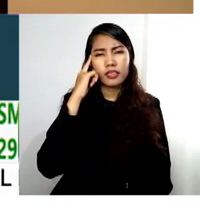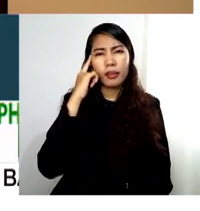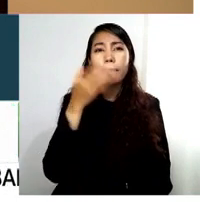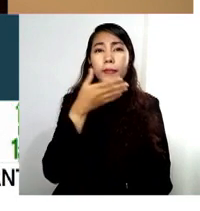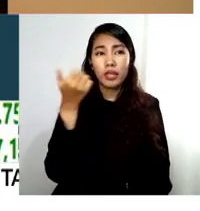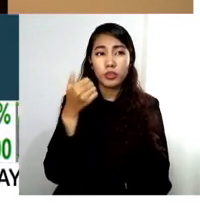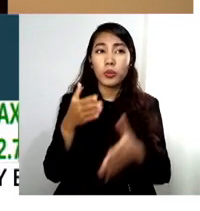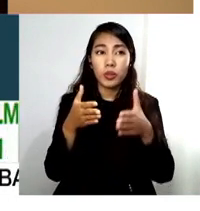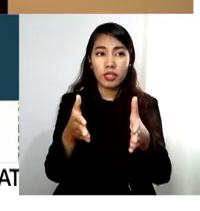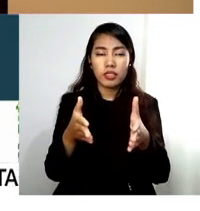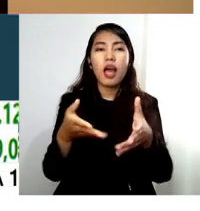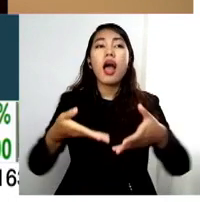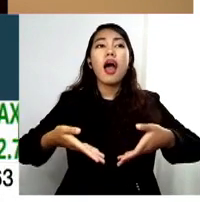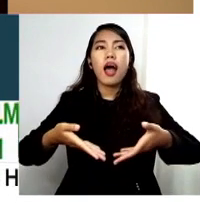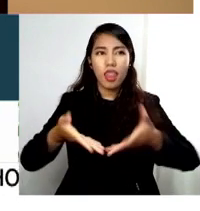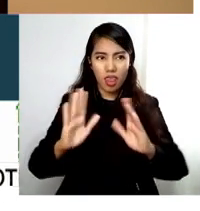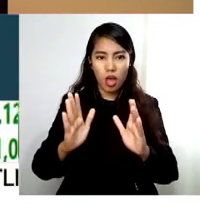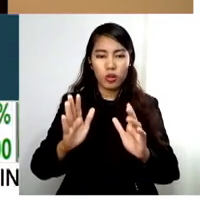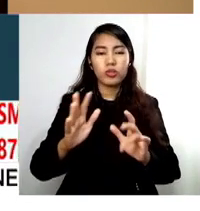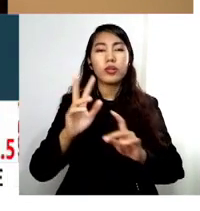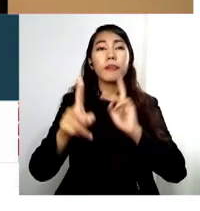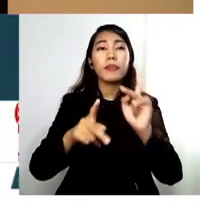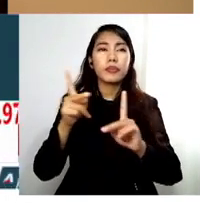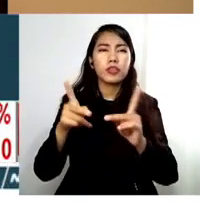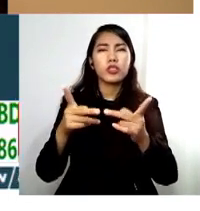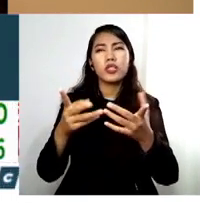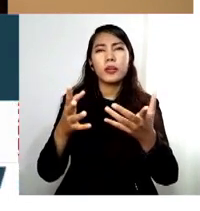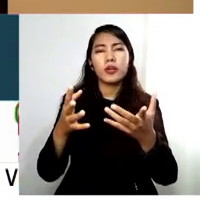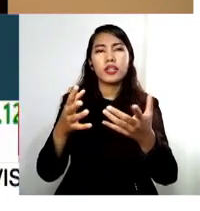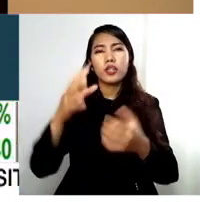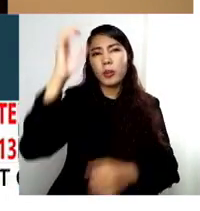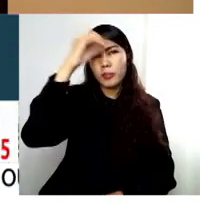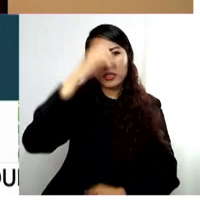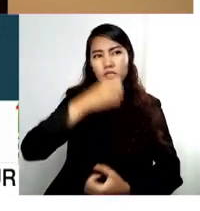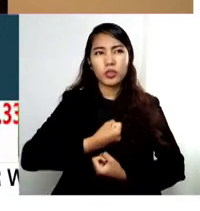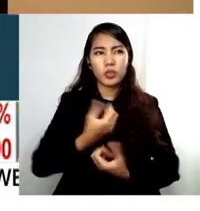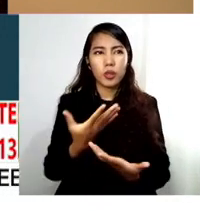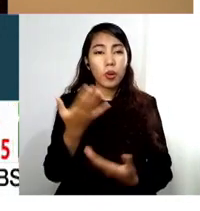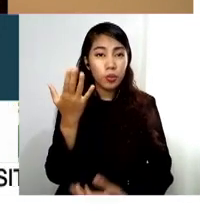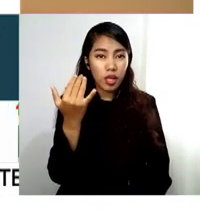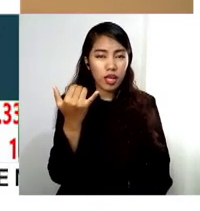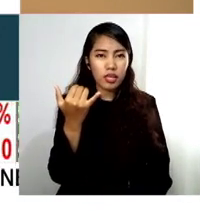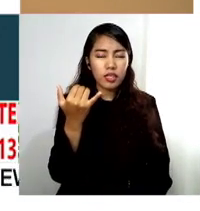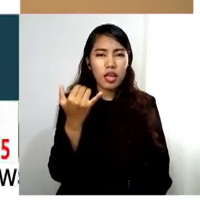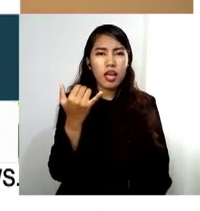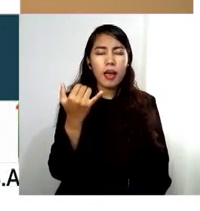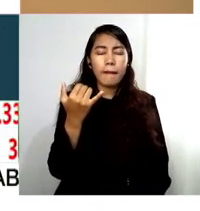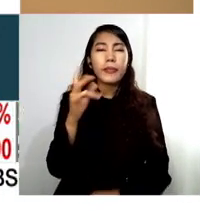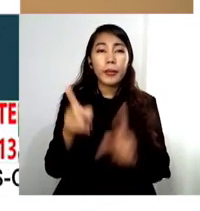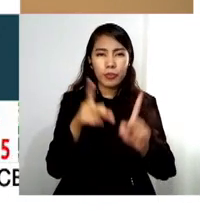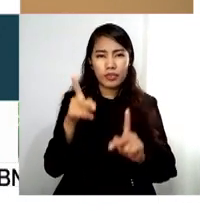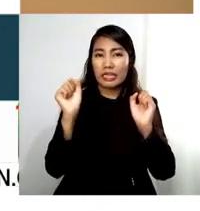to allow the free marketplace of idea to operate. After all, people have the sufficient intelligence to discern what